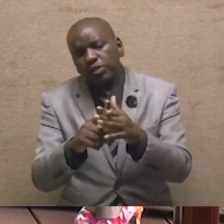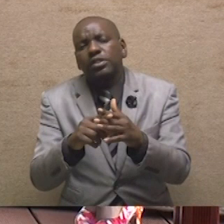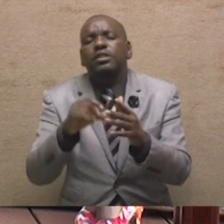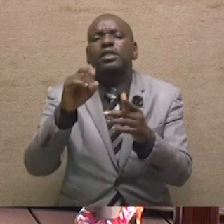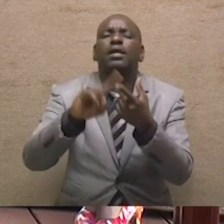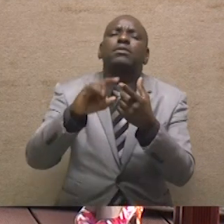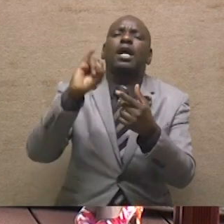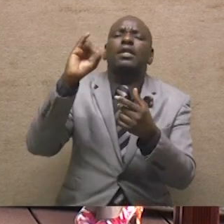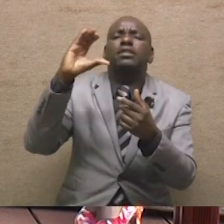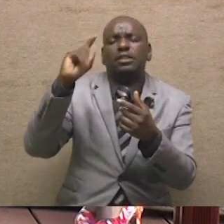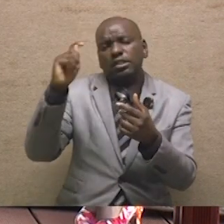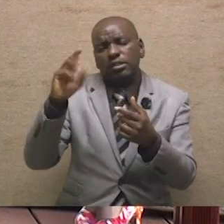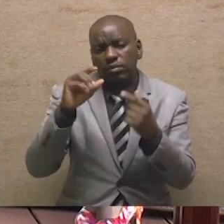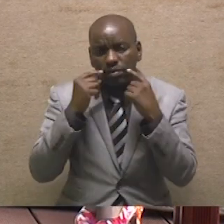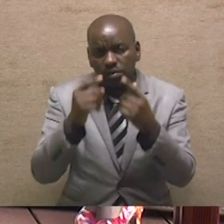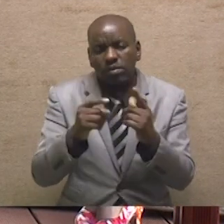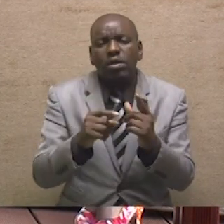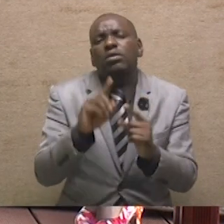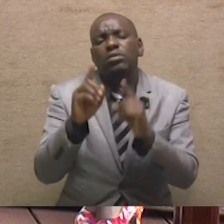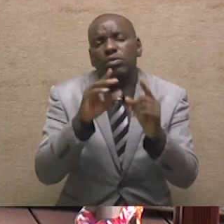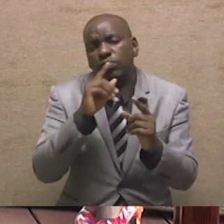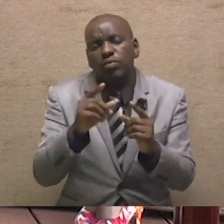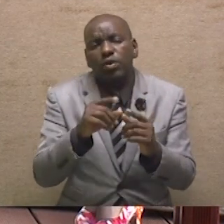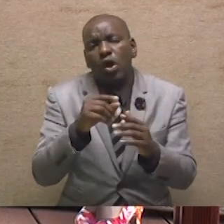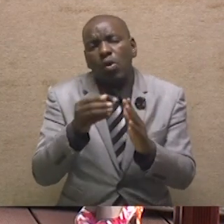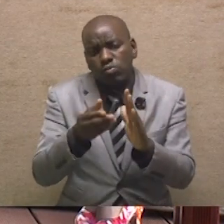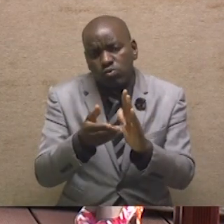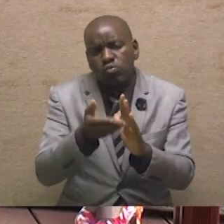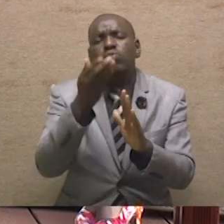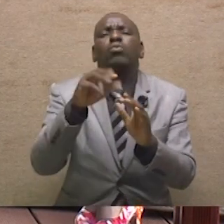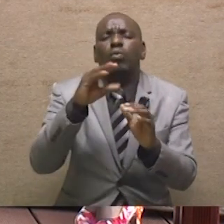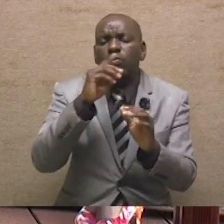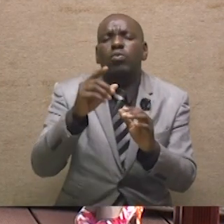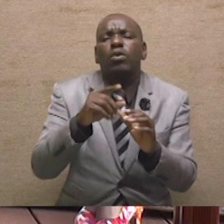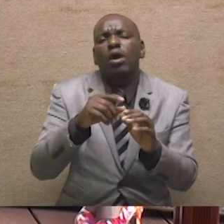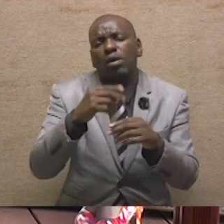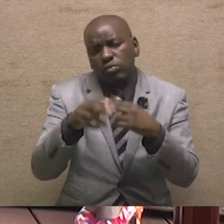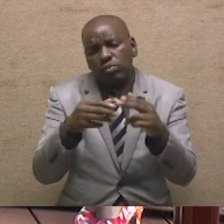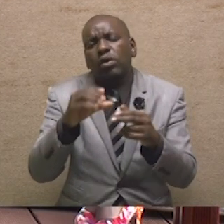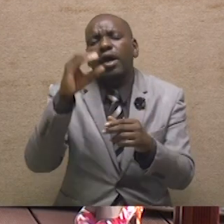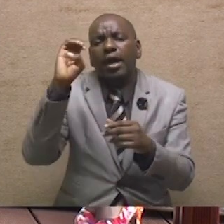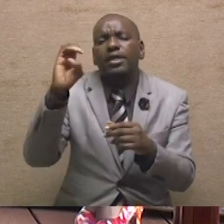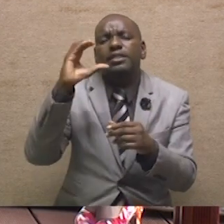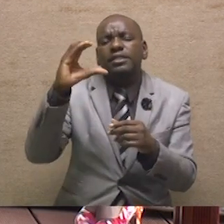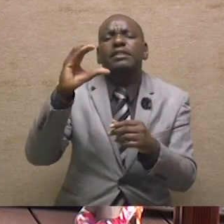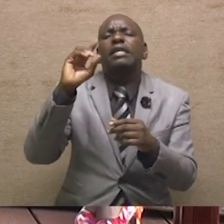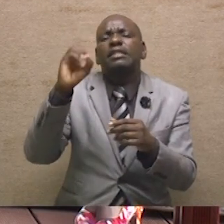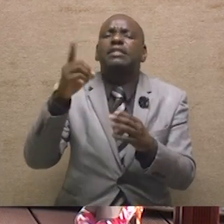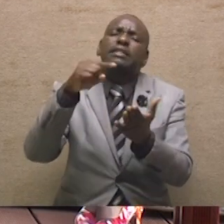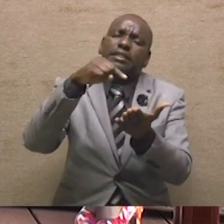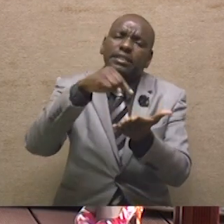that there is increasing room for ECD centers